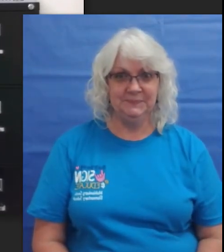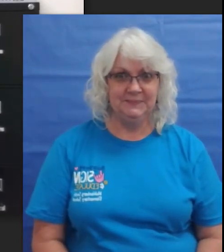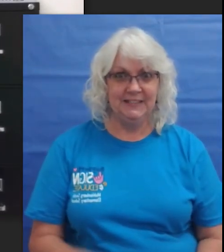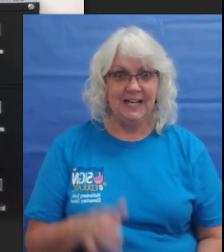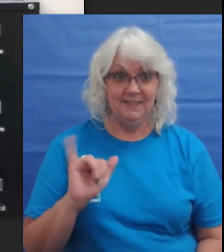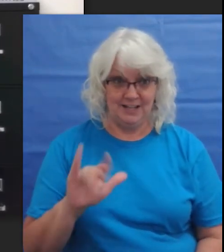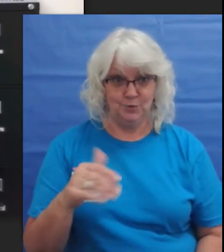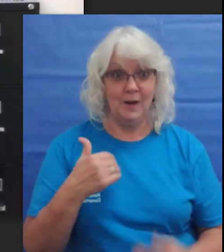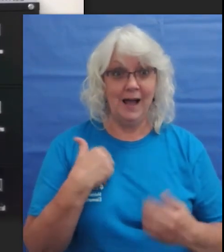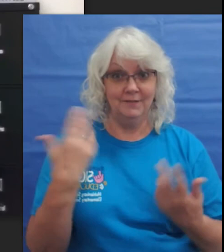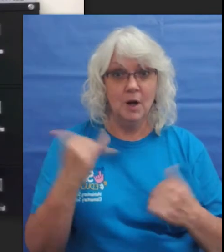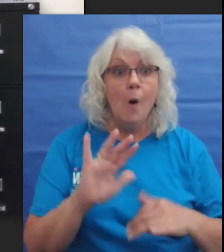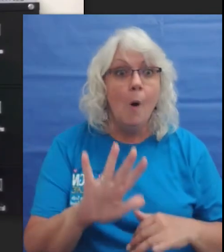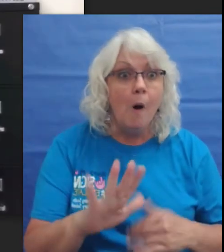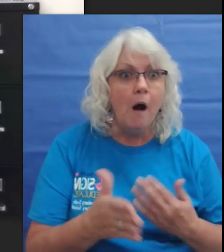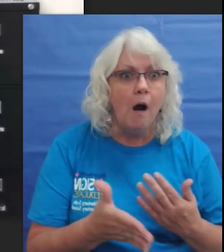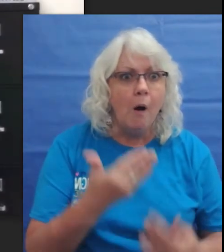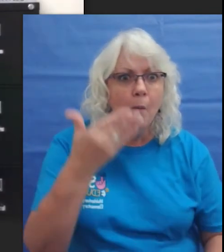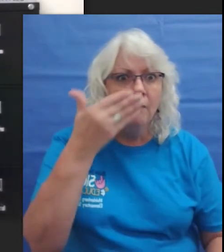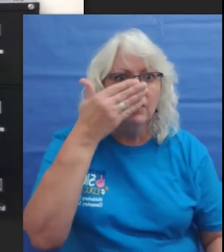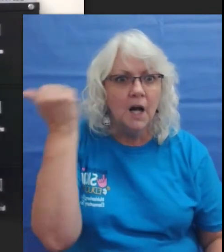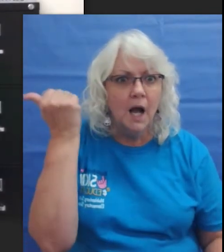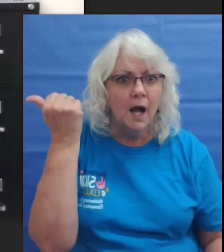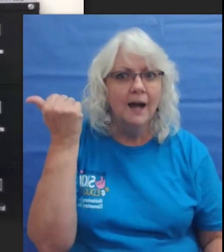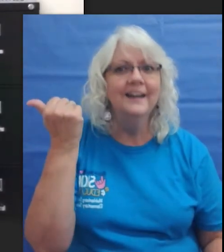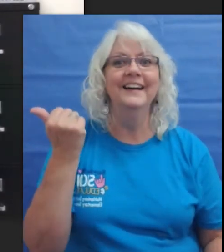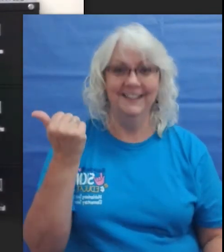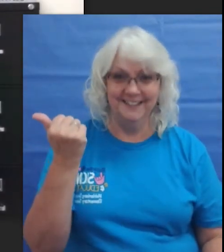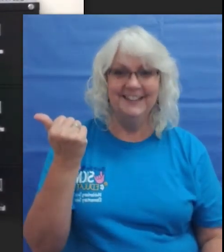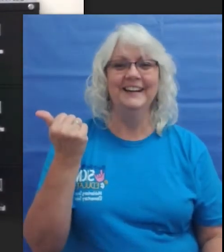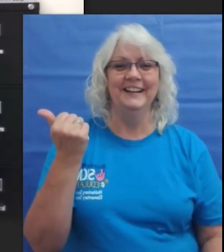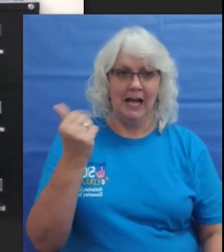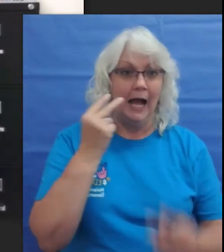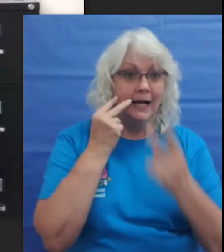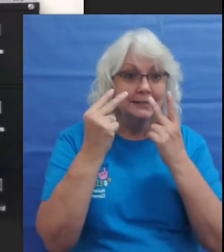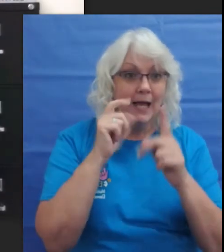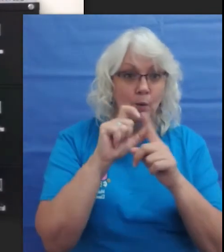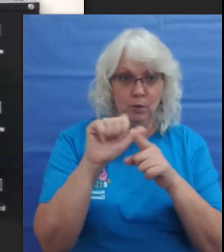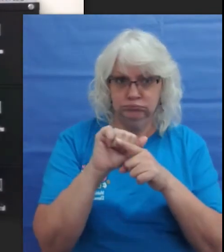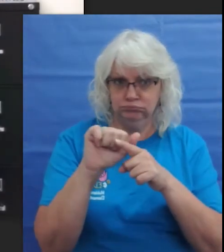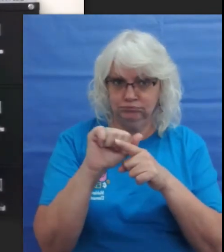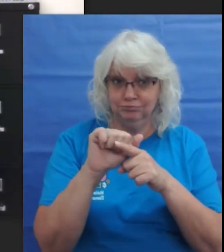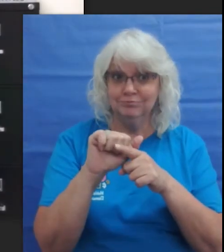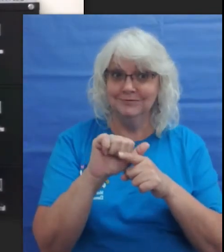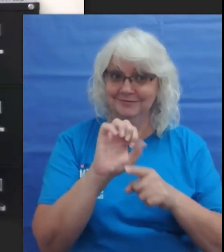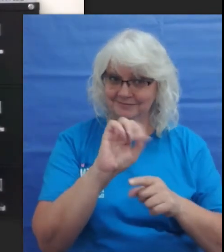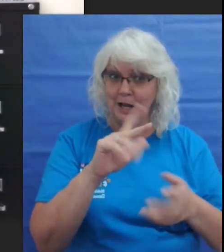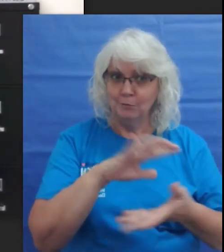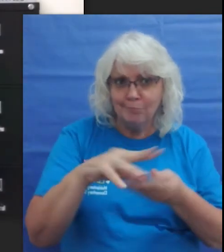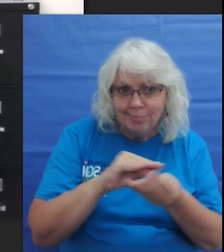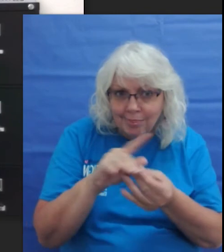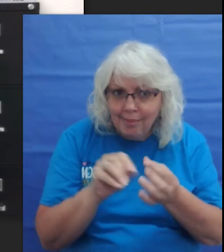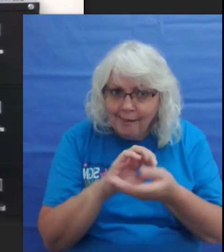what we have for today. Oh, I almost forgot. Let's review our sight words. Okay, I'm going to mix them up.